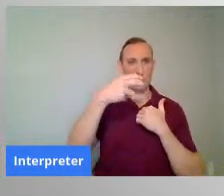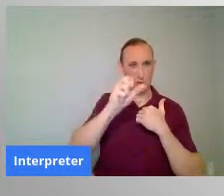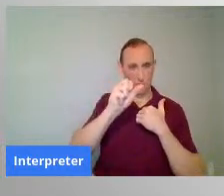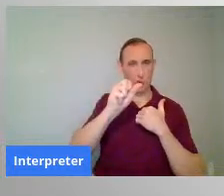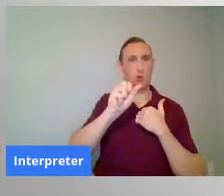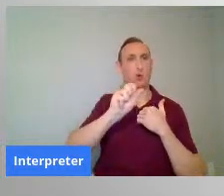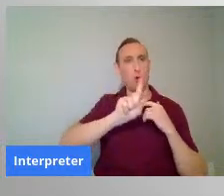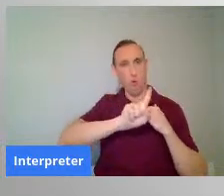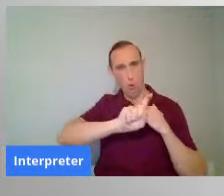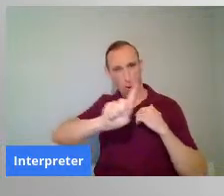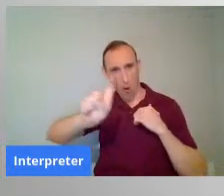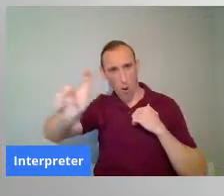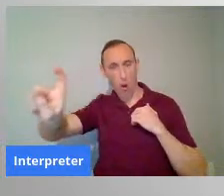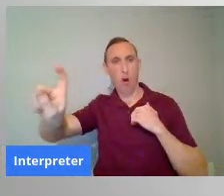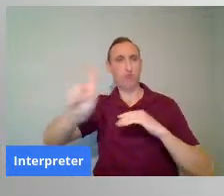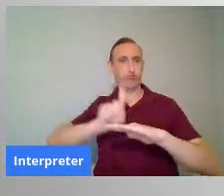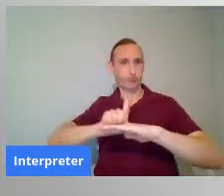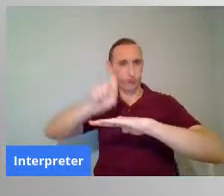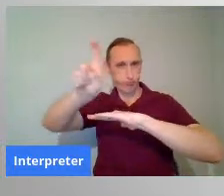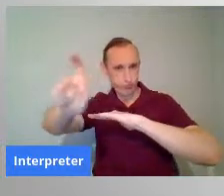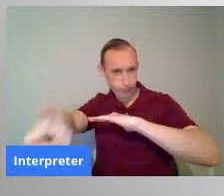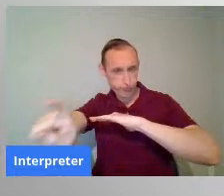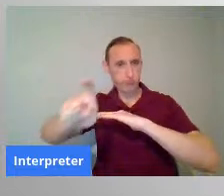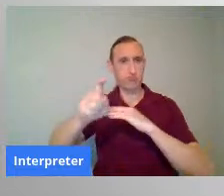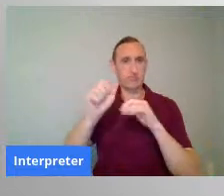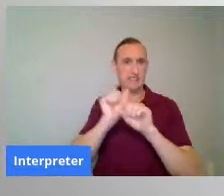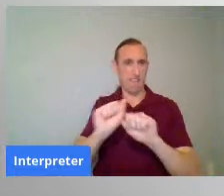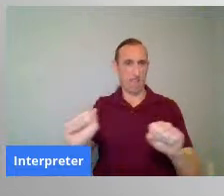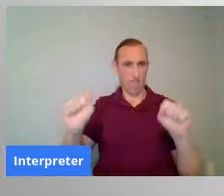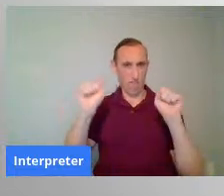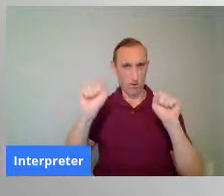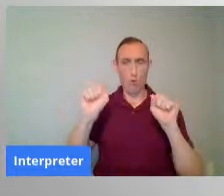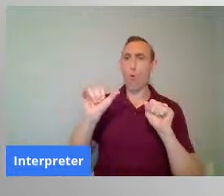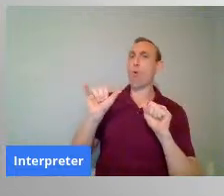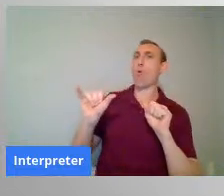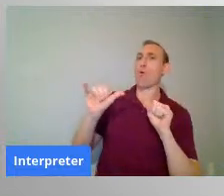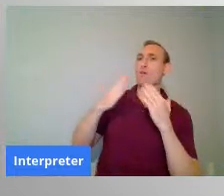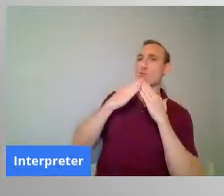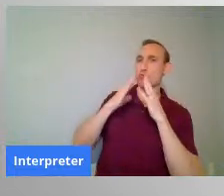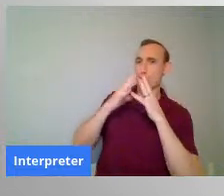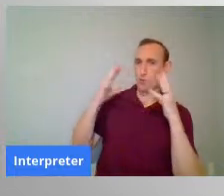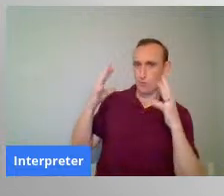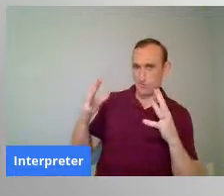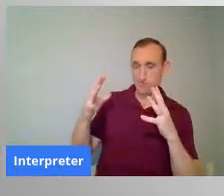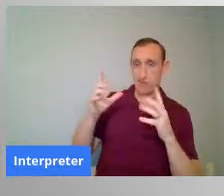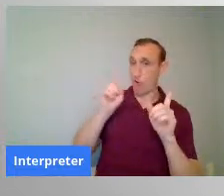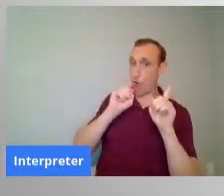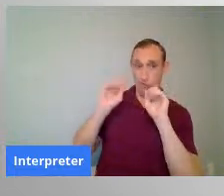you very much. It seemed like an odd thing. I hadn't heard anything about that, but I appreciate